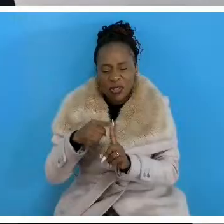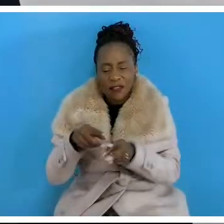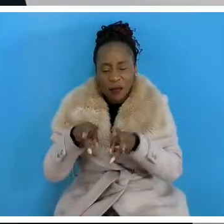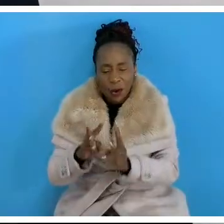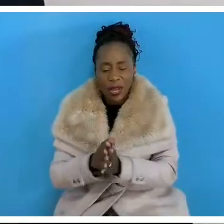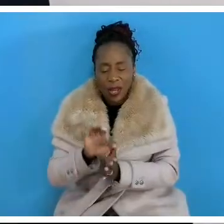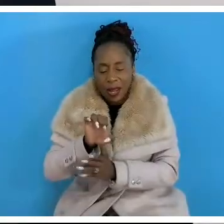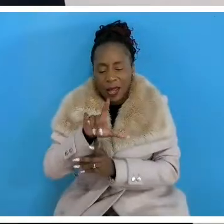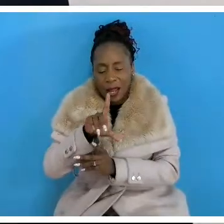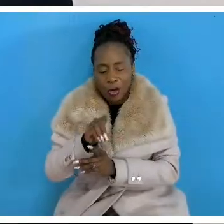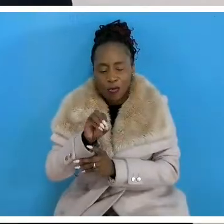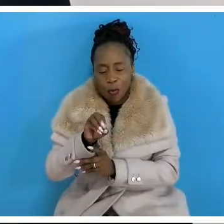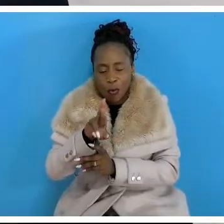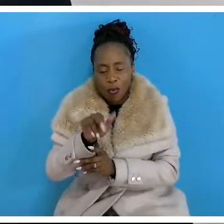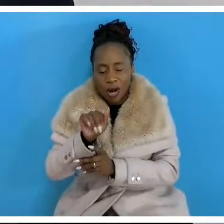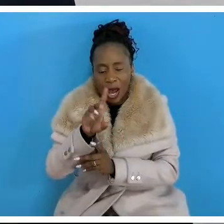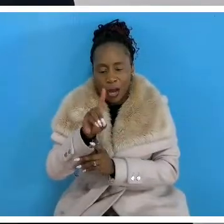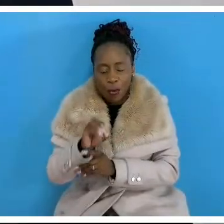you very much.